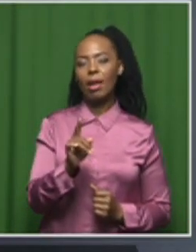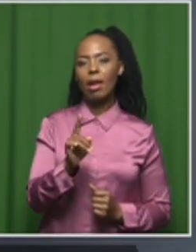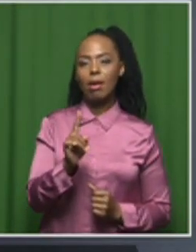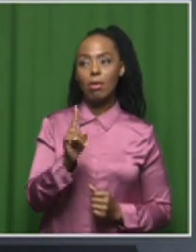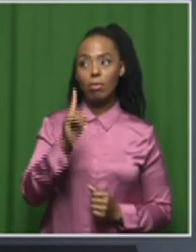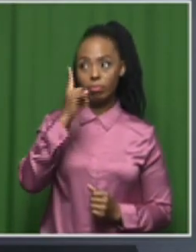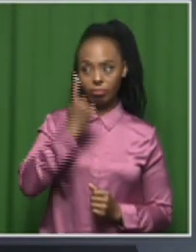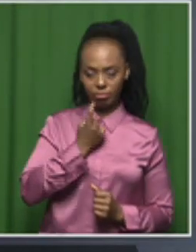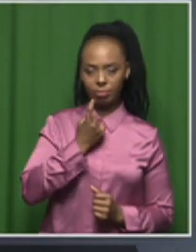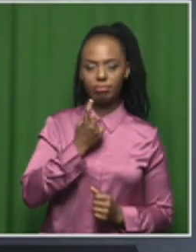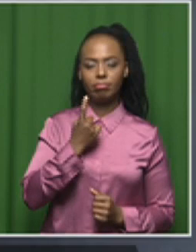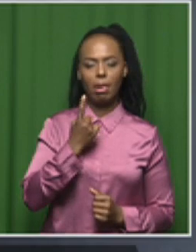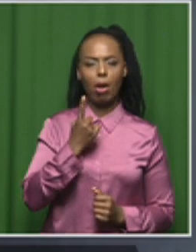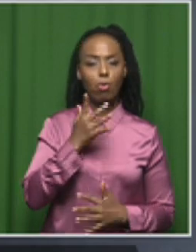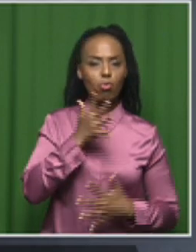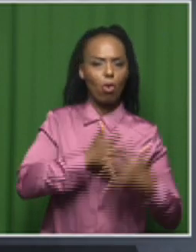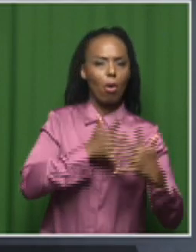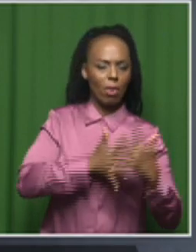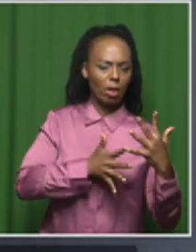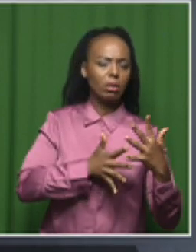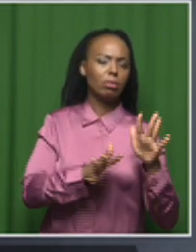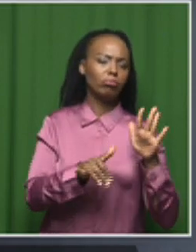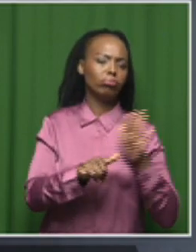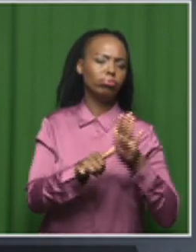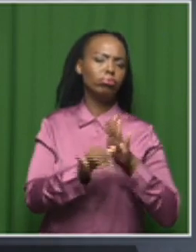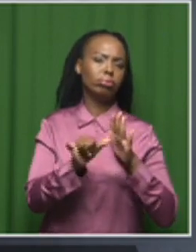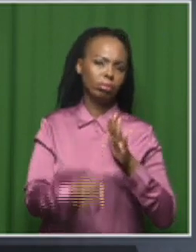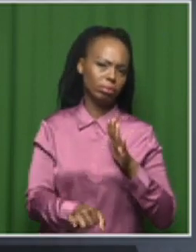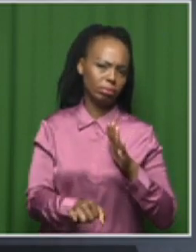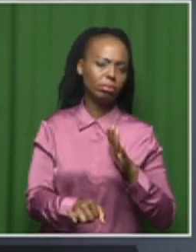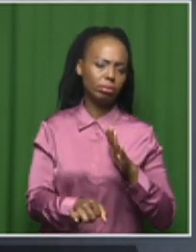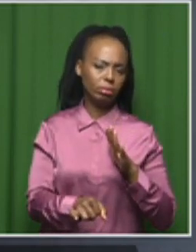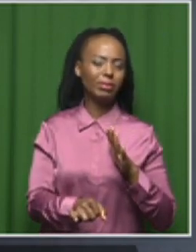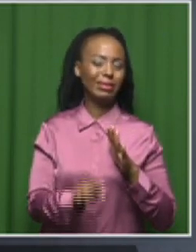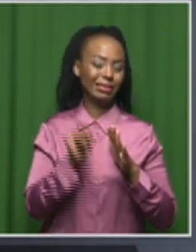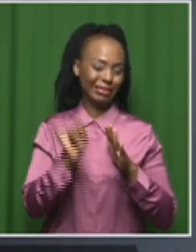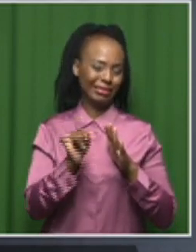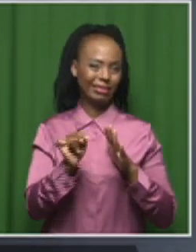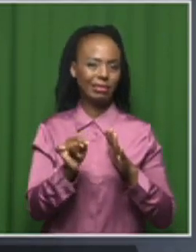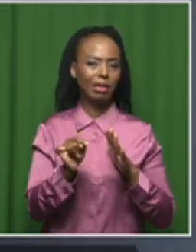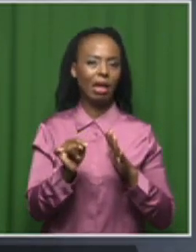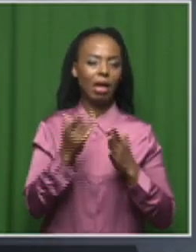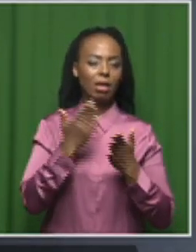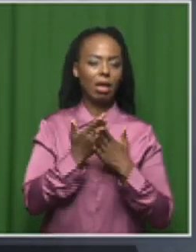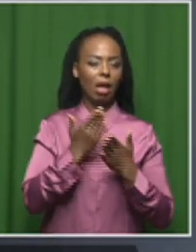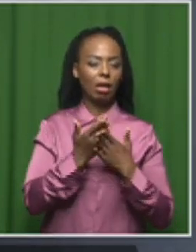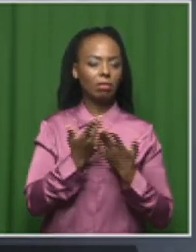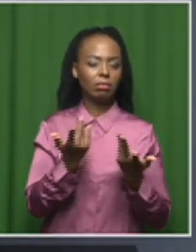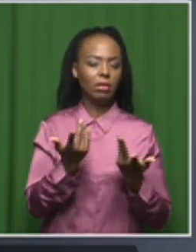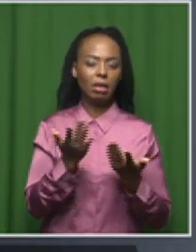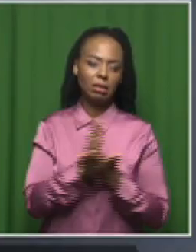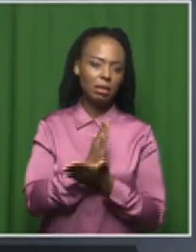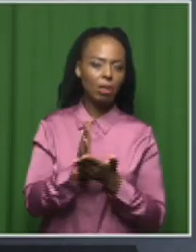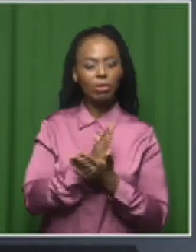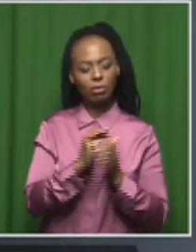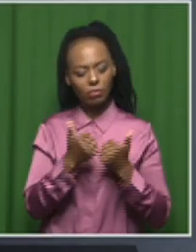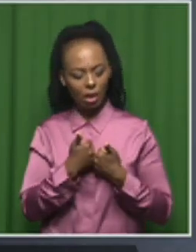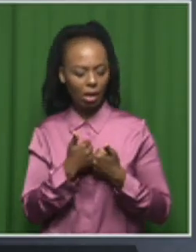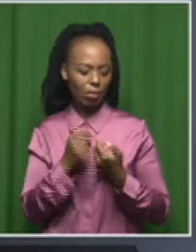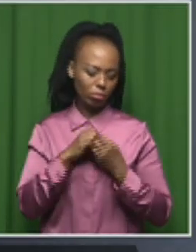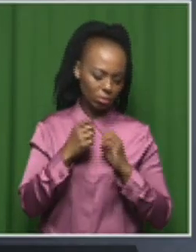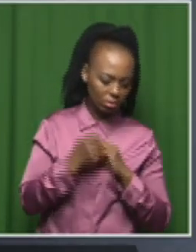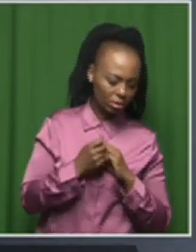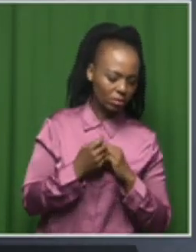comedy is necessary for us to be able to deal with some of the dramatic bits that sometimes